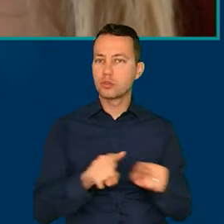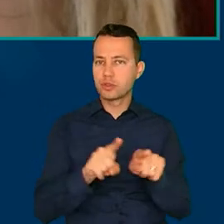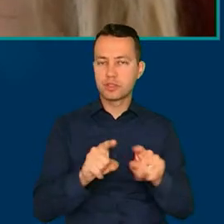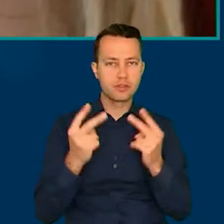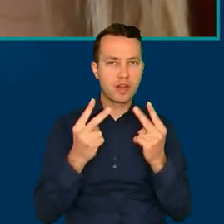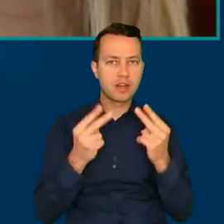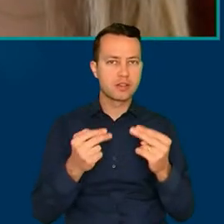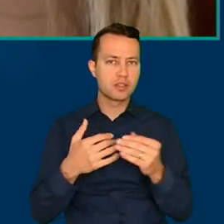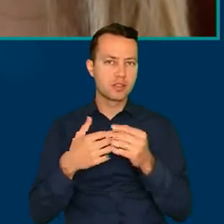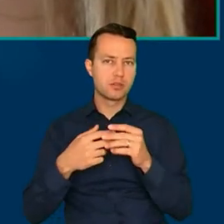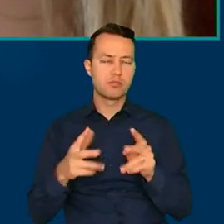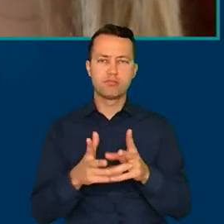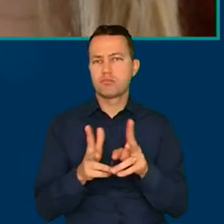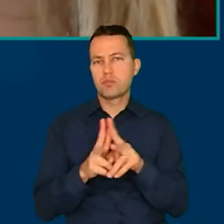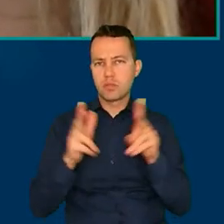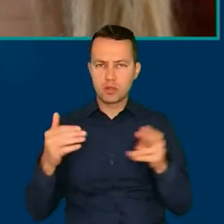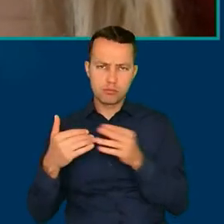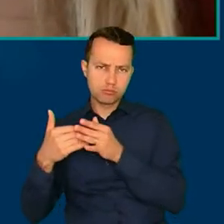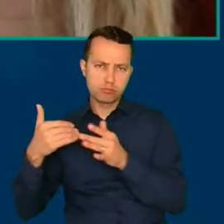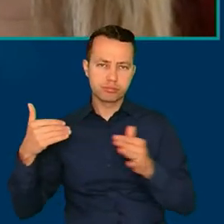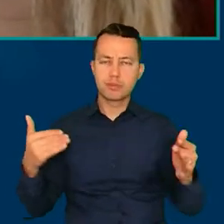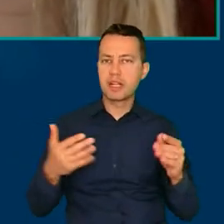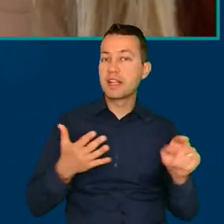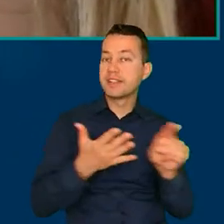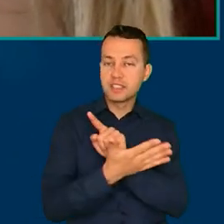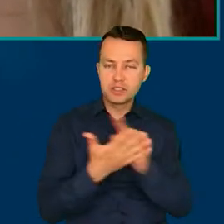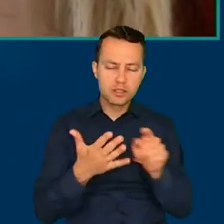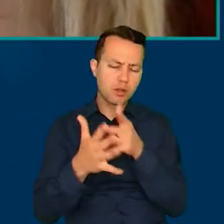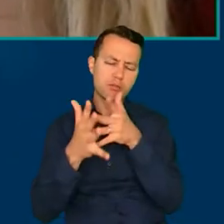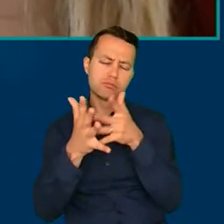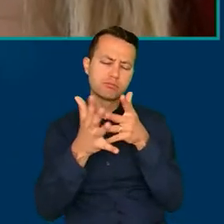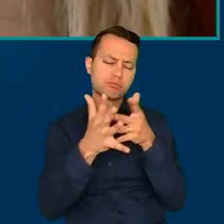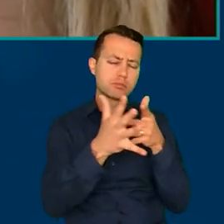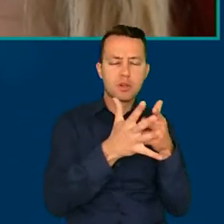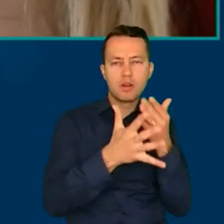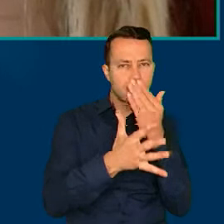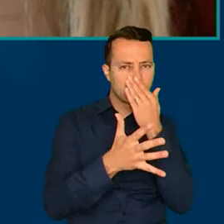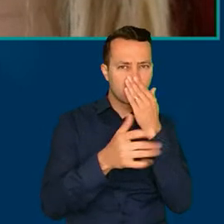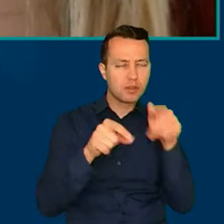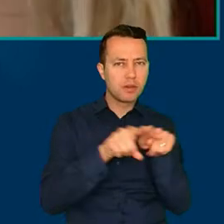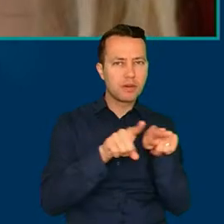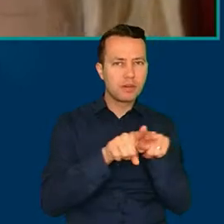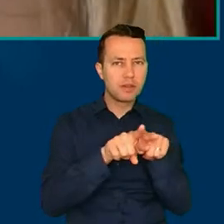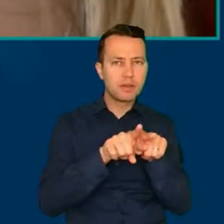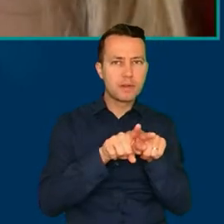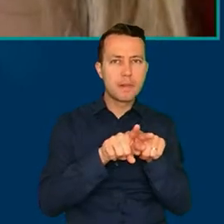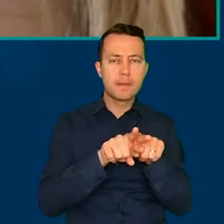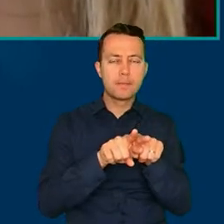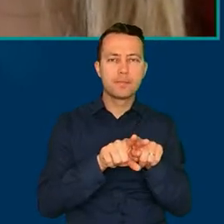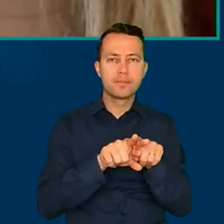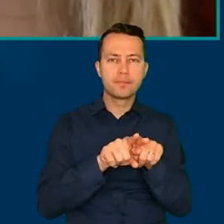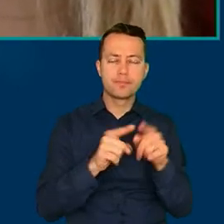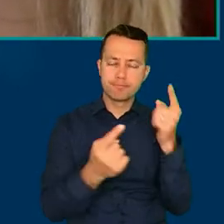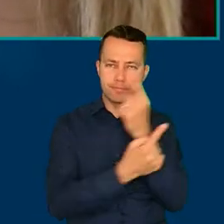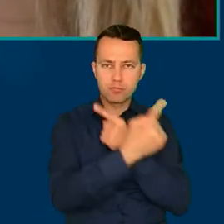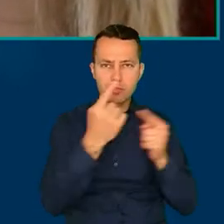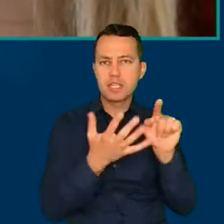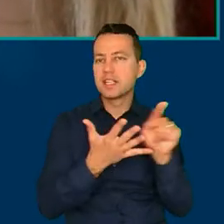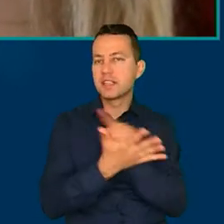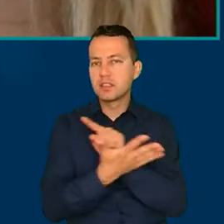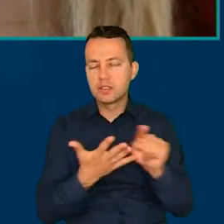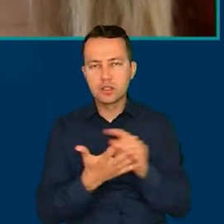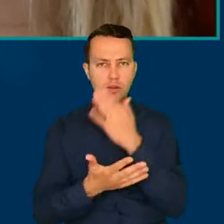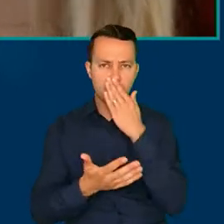and address every single risk under the sun from day one. They can prioritize those that are most significant based